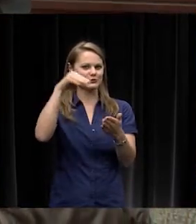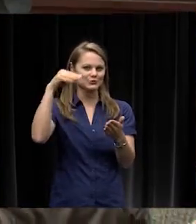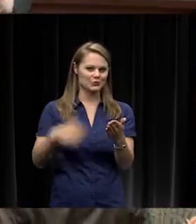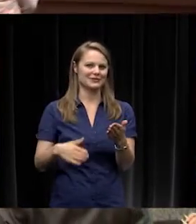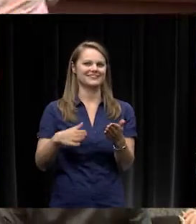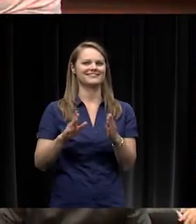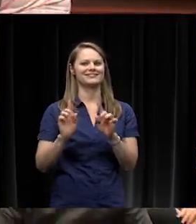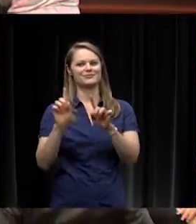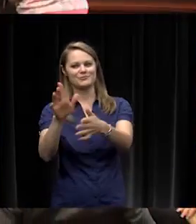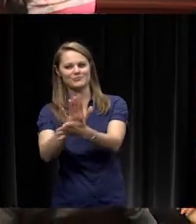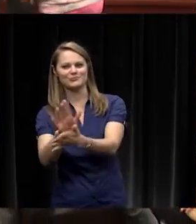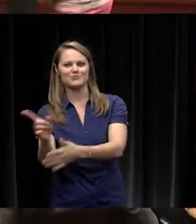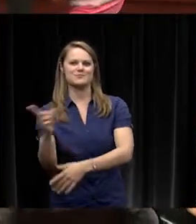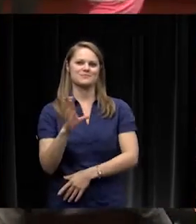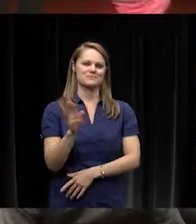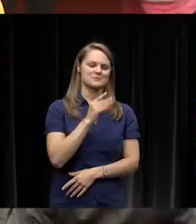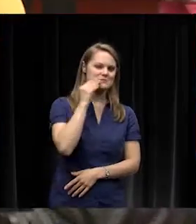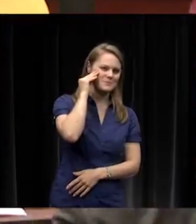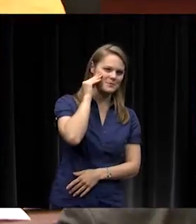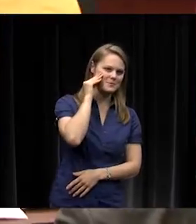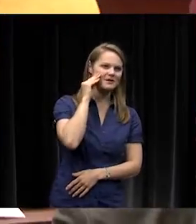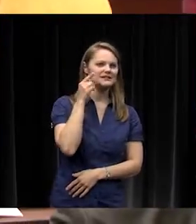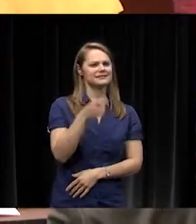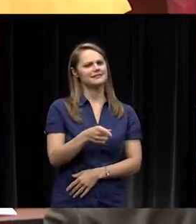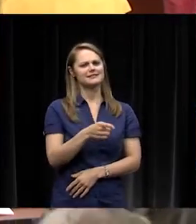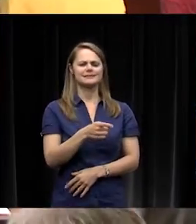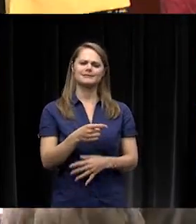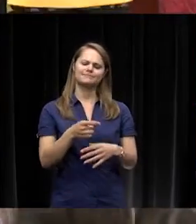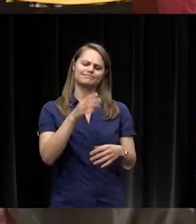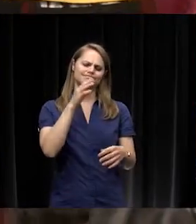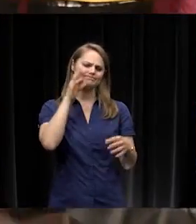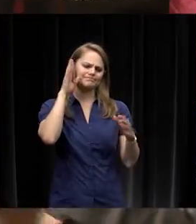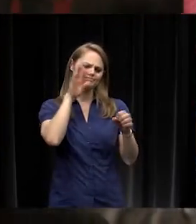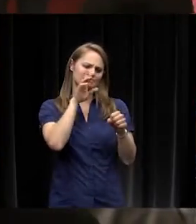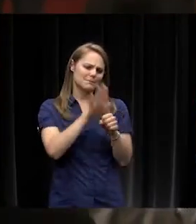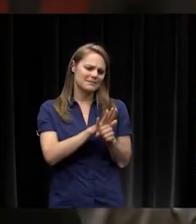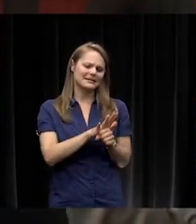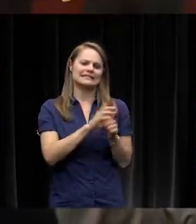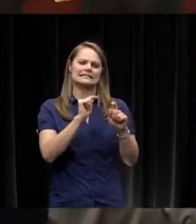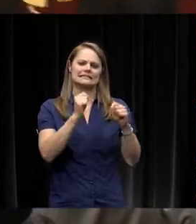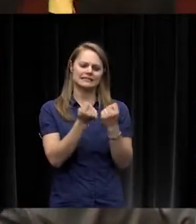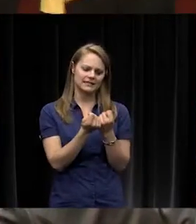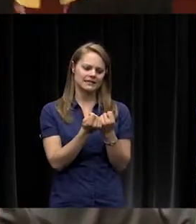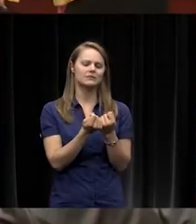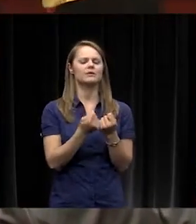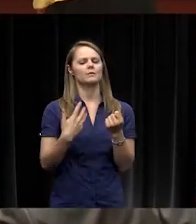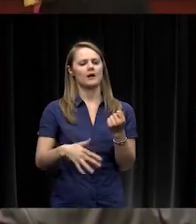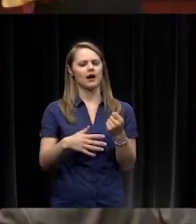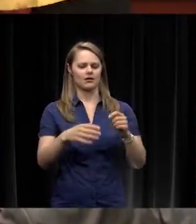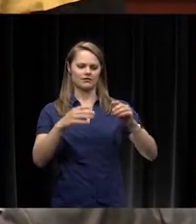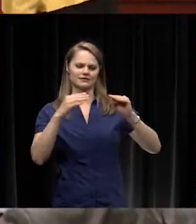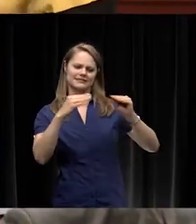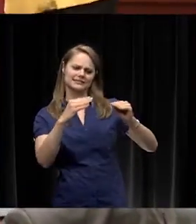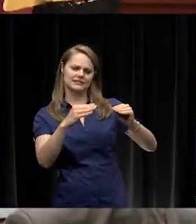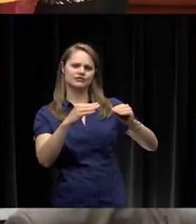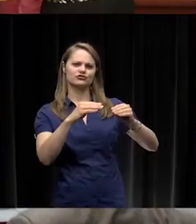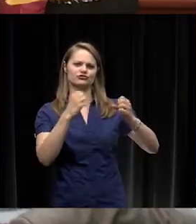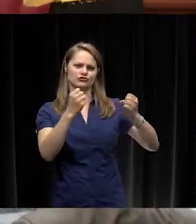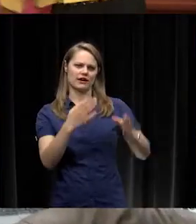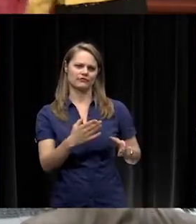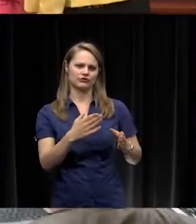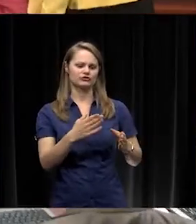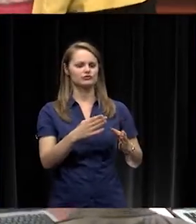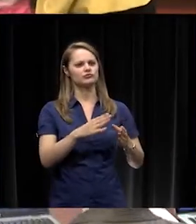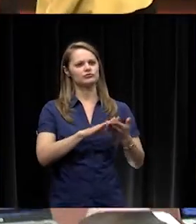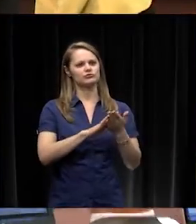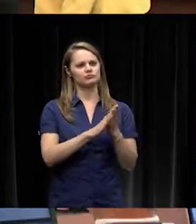the locally hired team is dedicated to providing highly trained drivers who focus on safety every day. But they also contribute so much